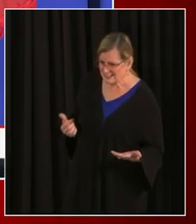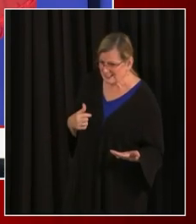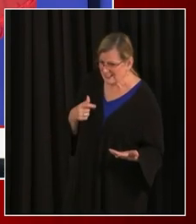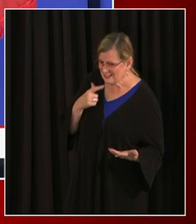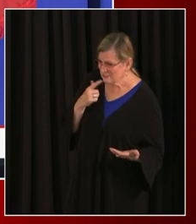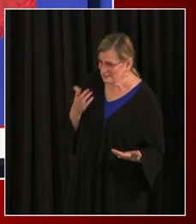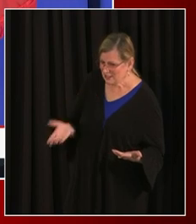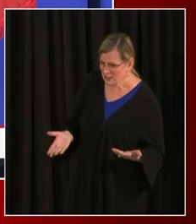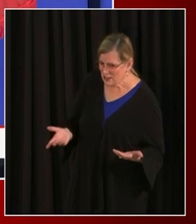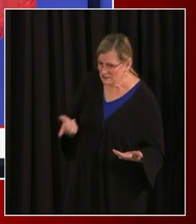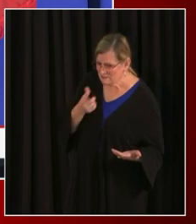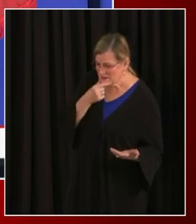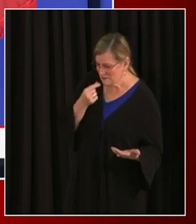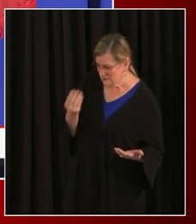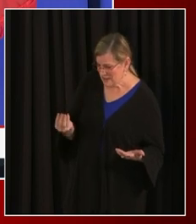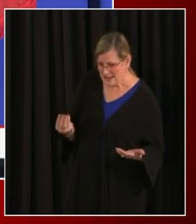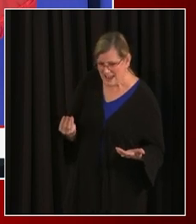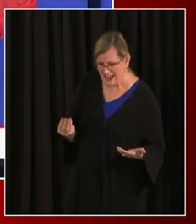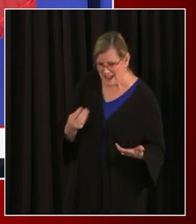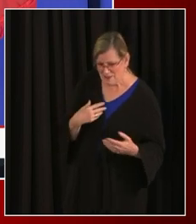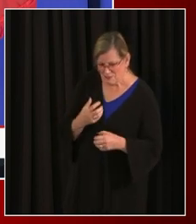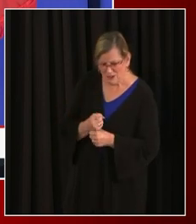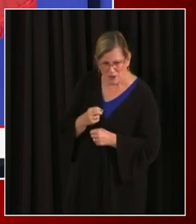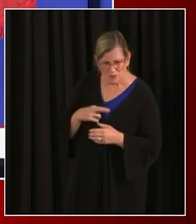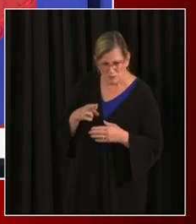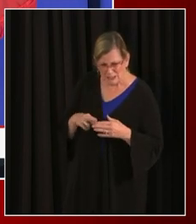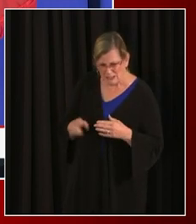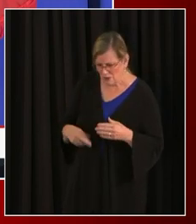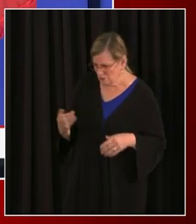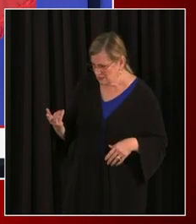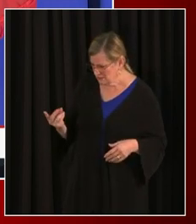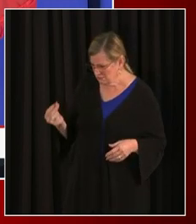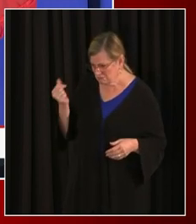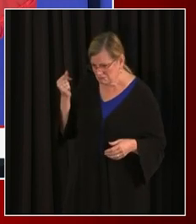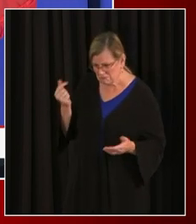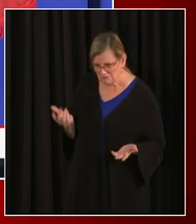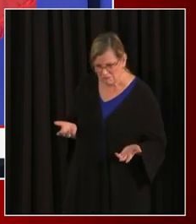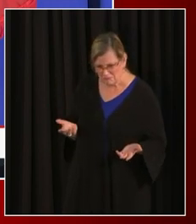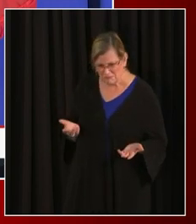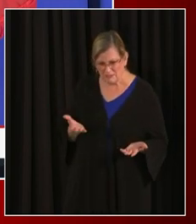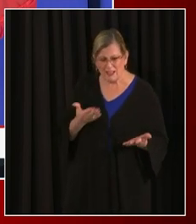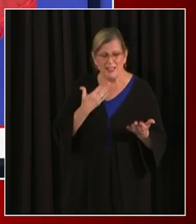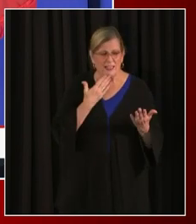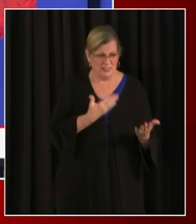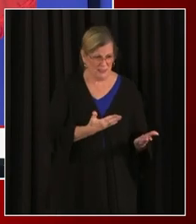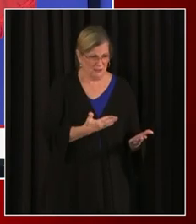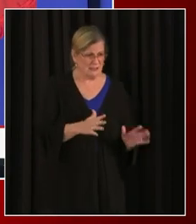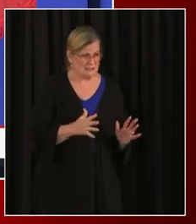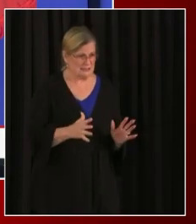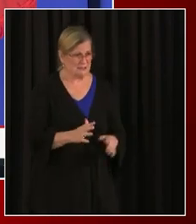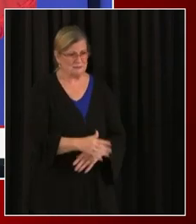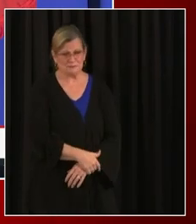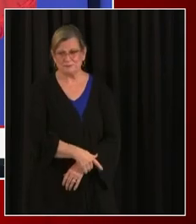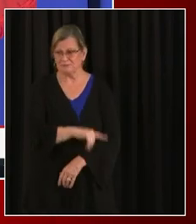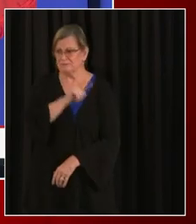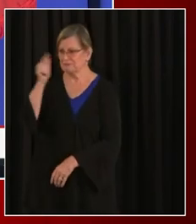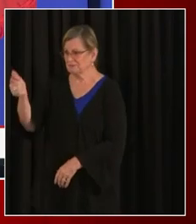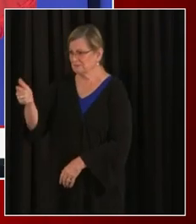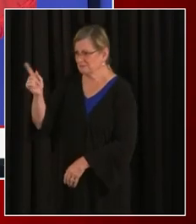there on Monday. I think I got my results on Wednesday. Thank you. Thank you.